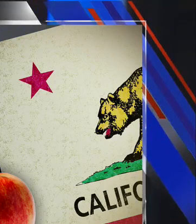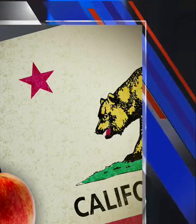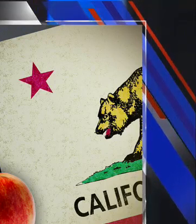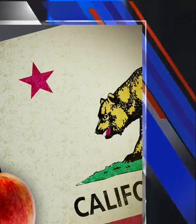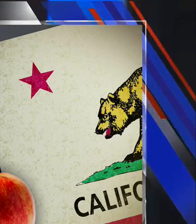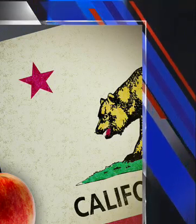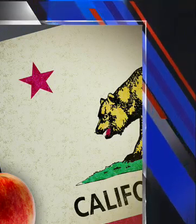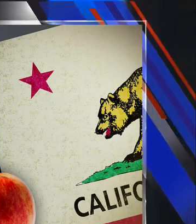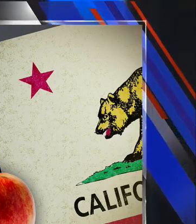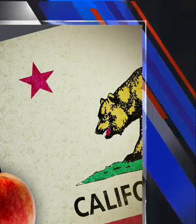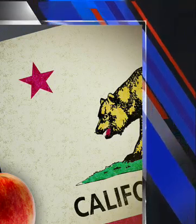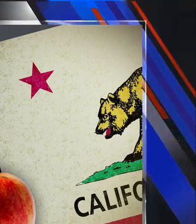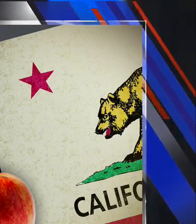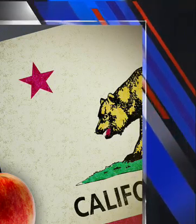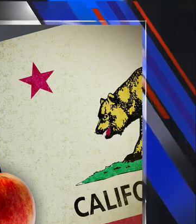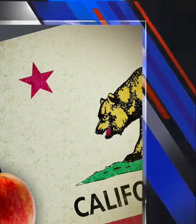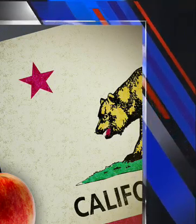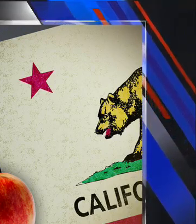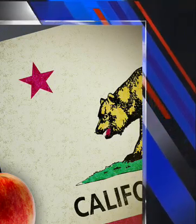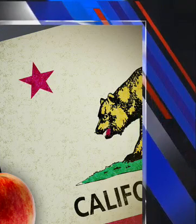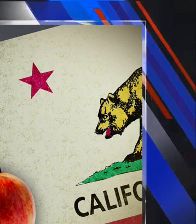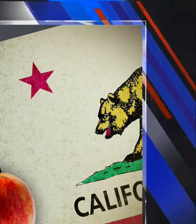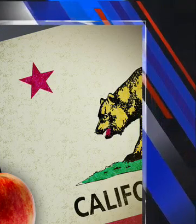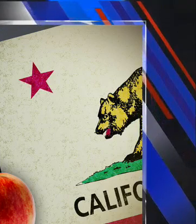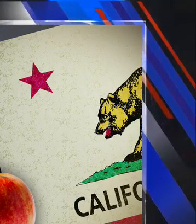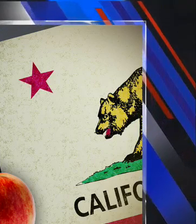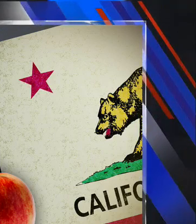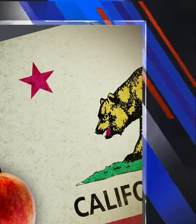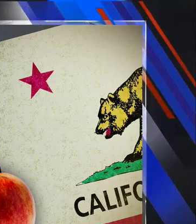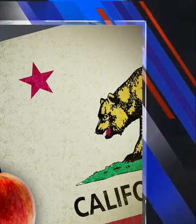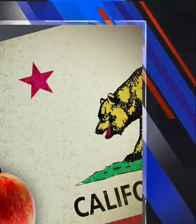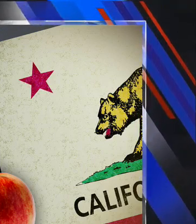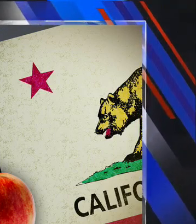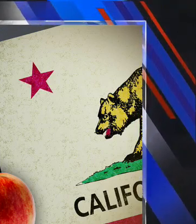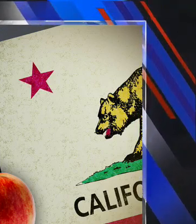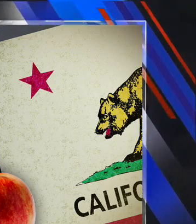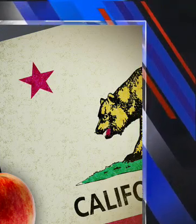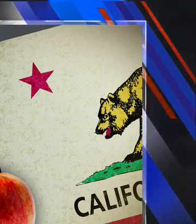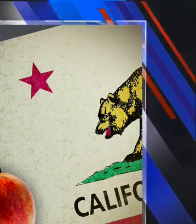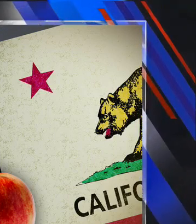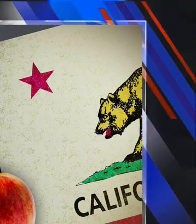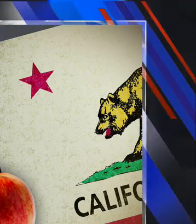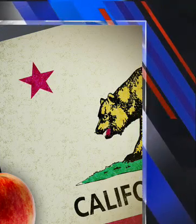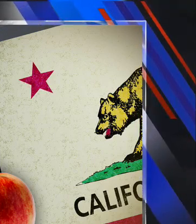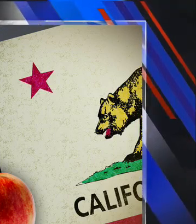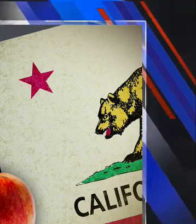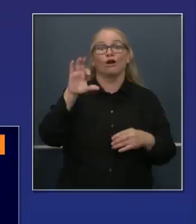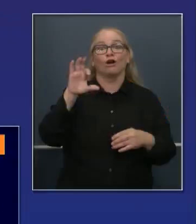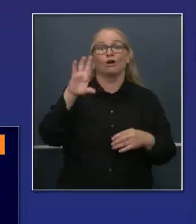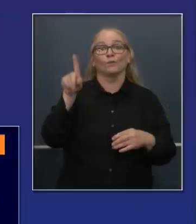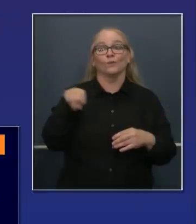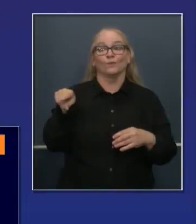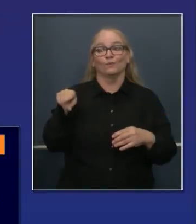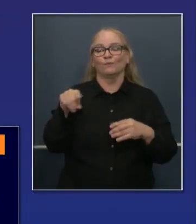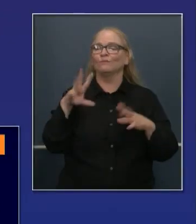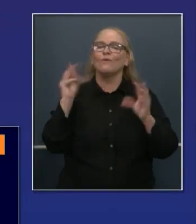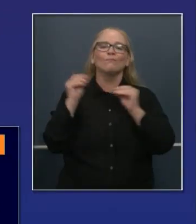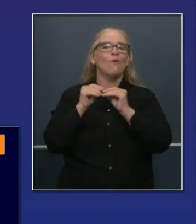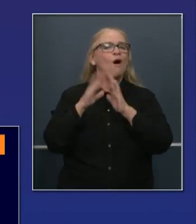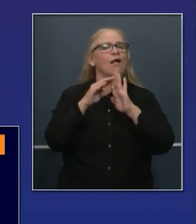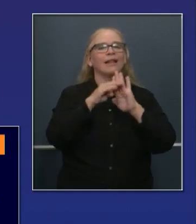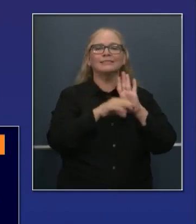of fewer than 100 positive COVID-19 tests per 100,000 people for the sixth straight day today. So